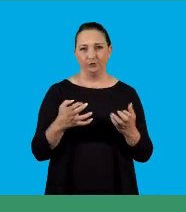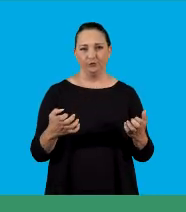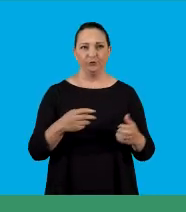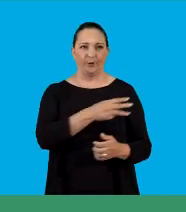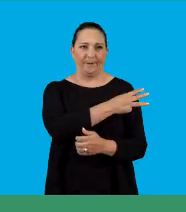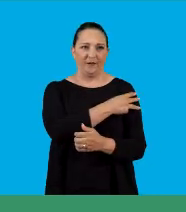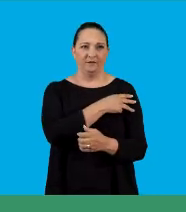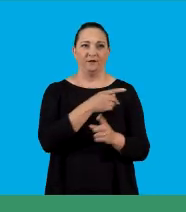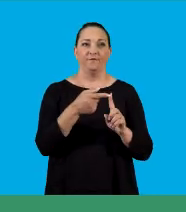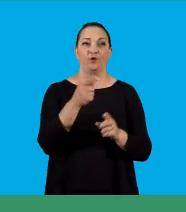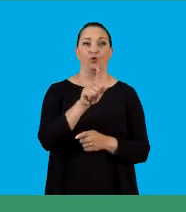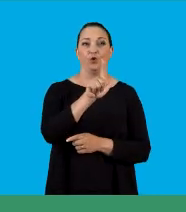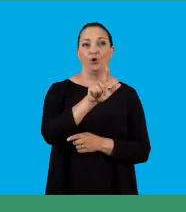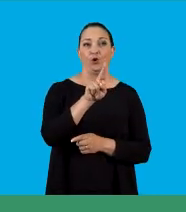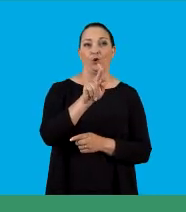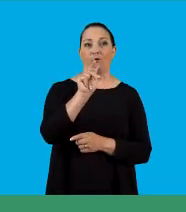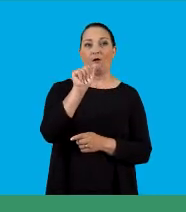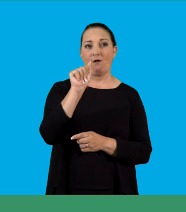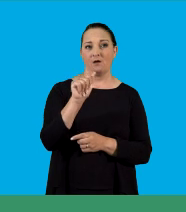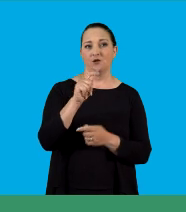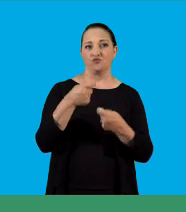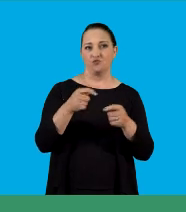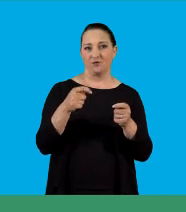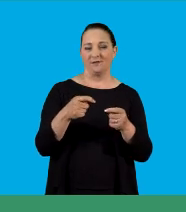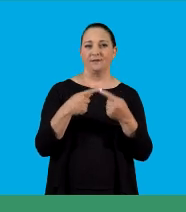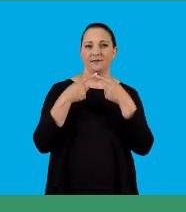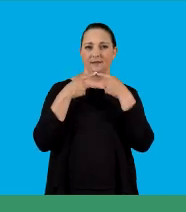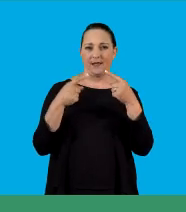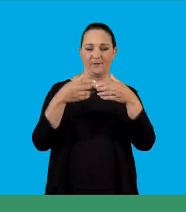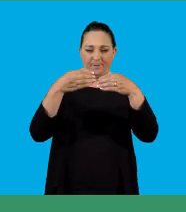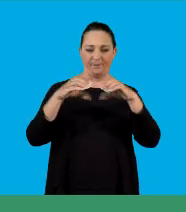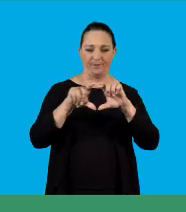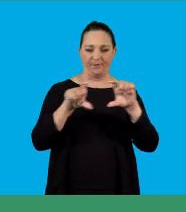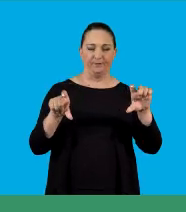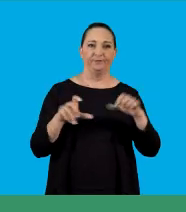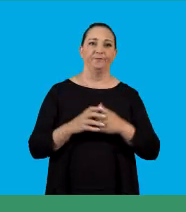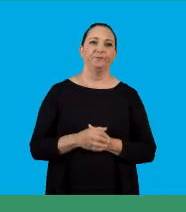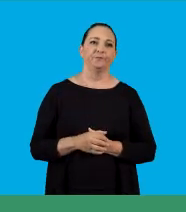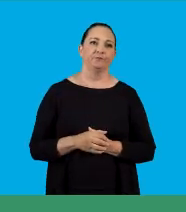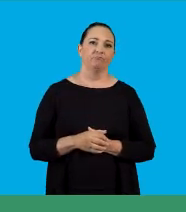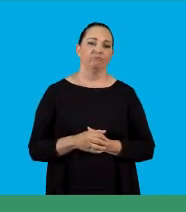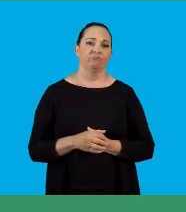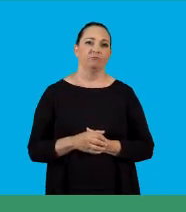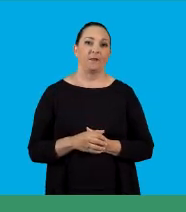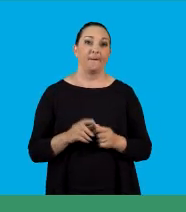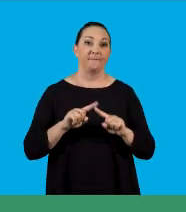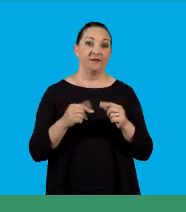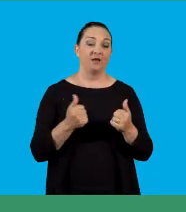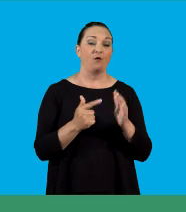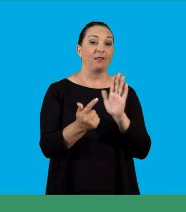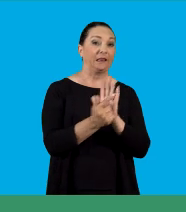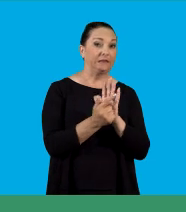Luca traders in each statement below. Right, you need to remember all the legislations that have